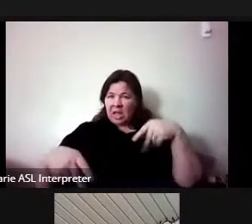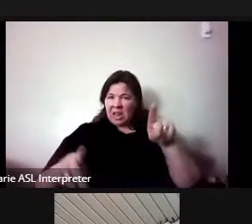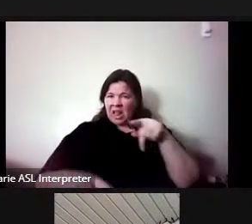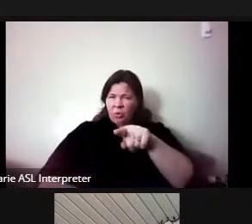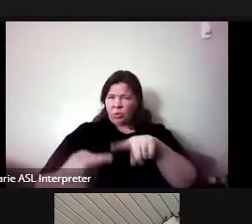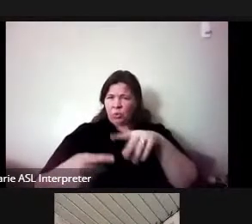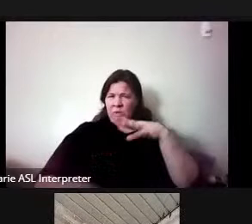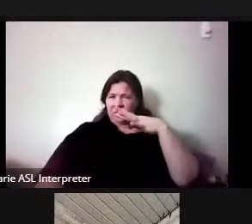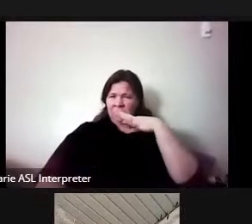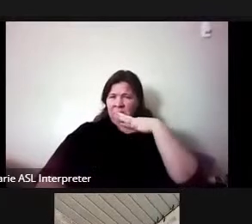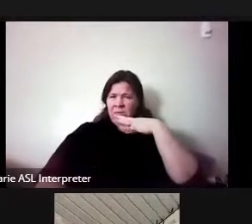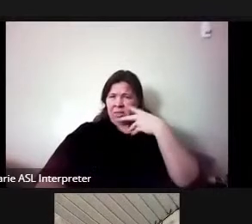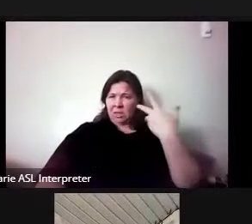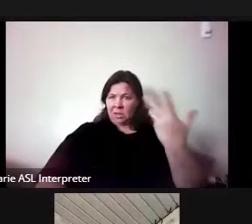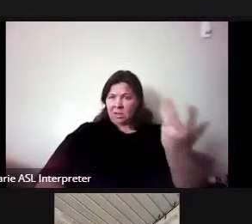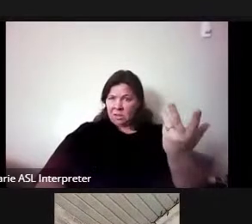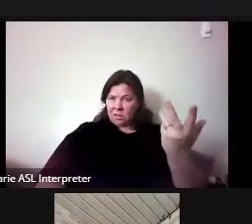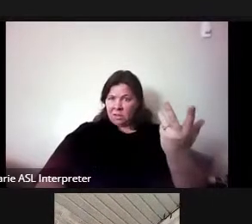speak?